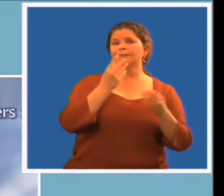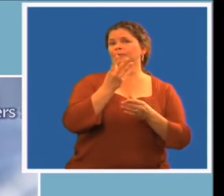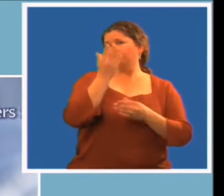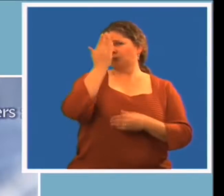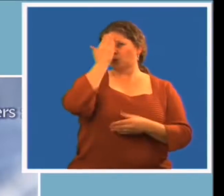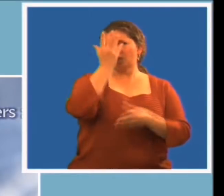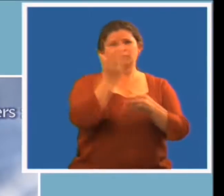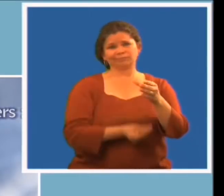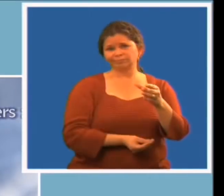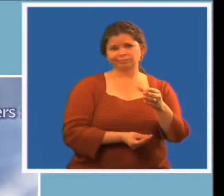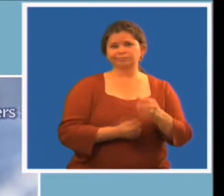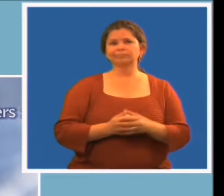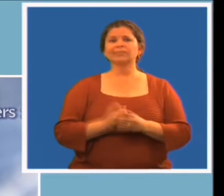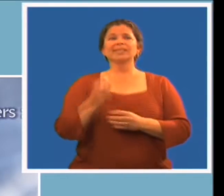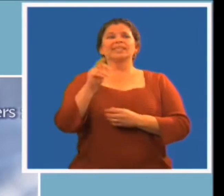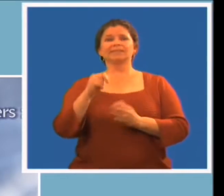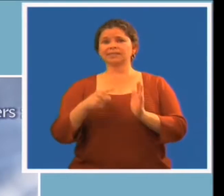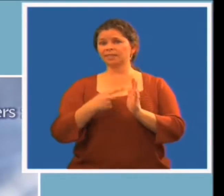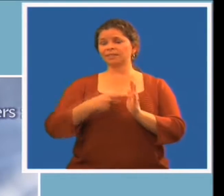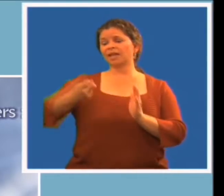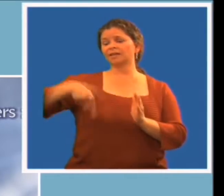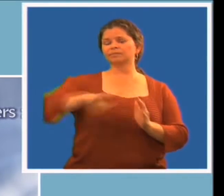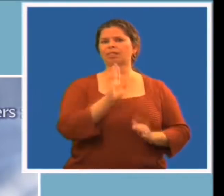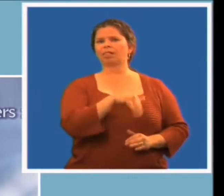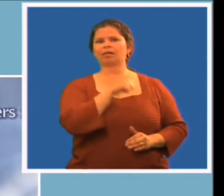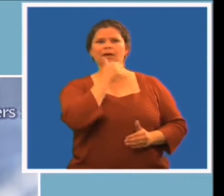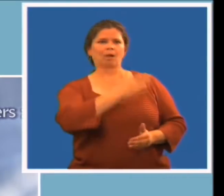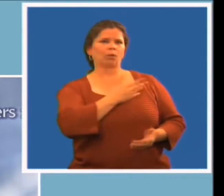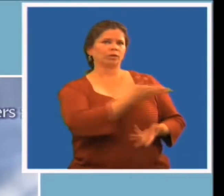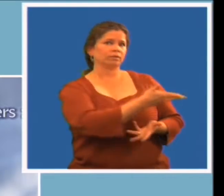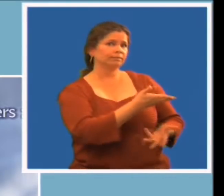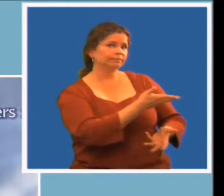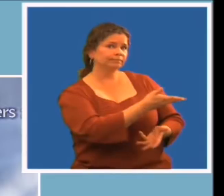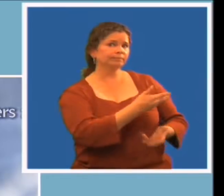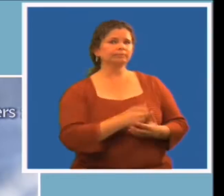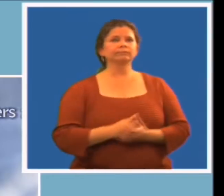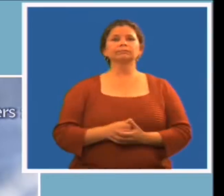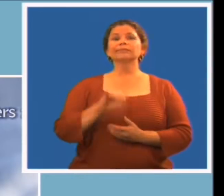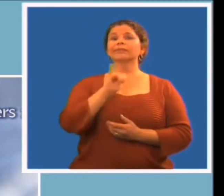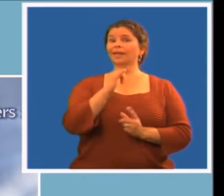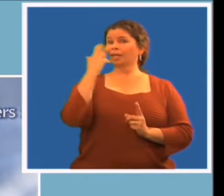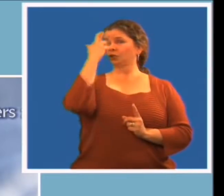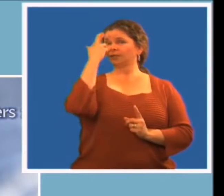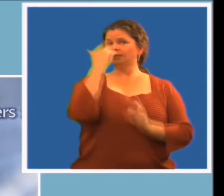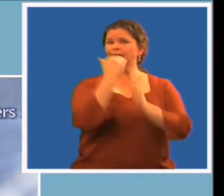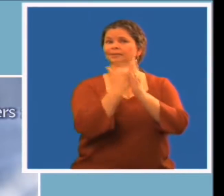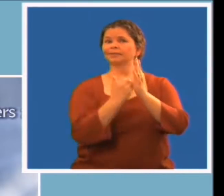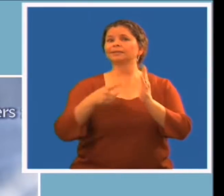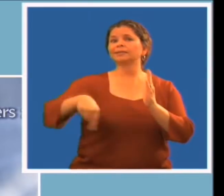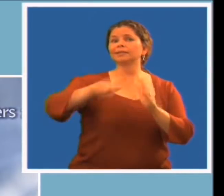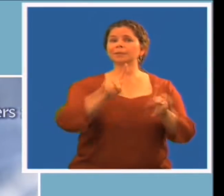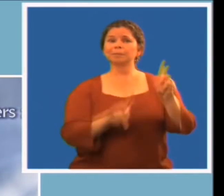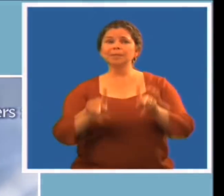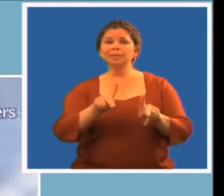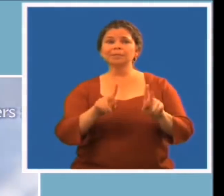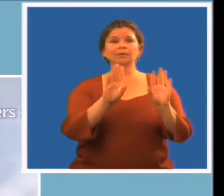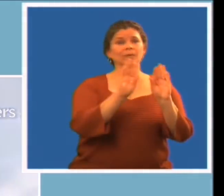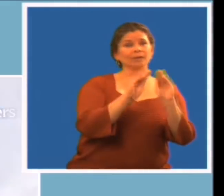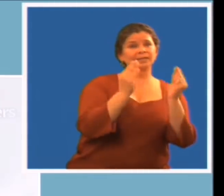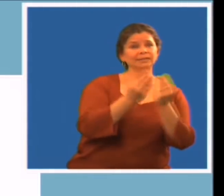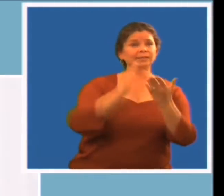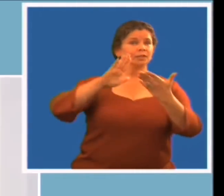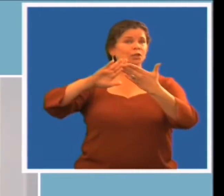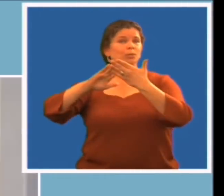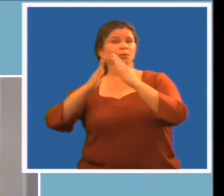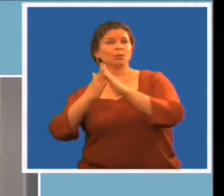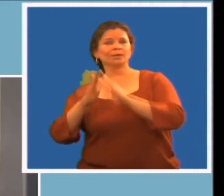sometimes unwillingness are some of the factors that hinder people, organizations, and communities from achieving their full